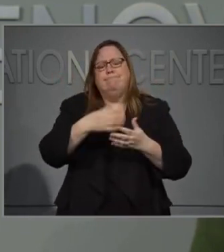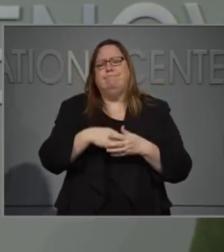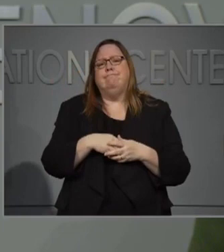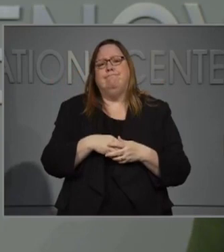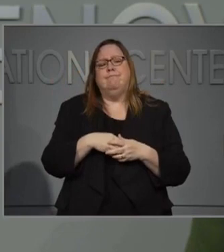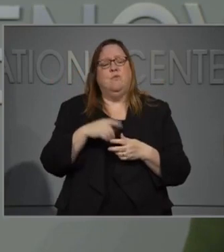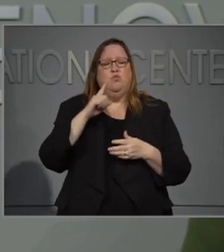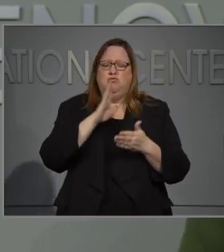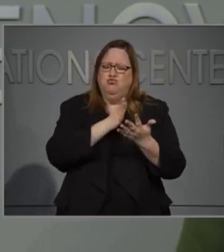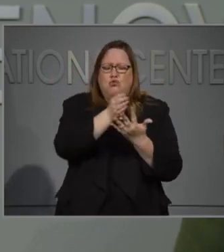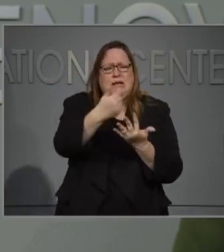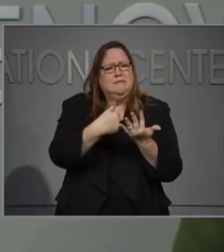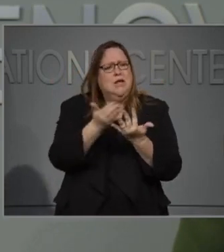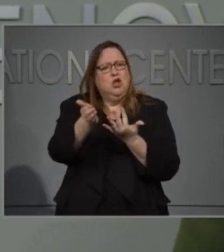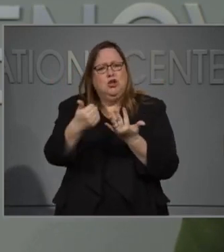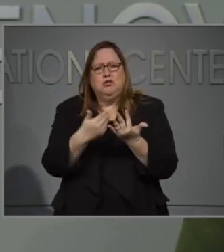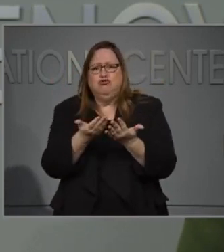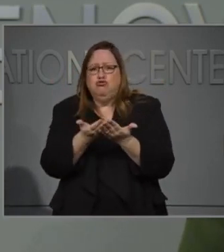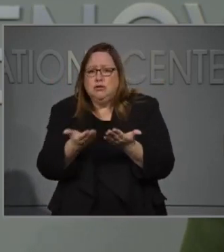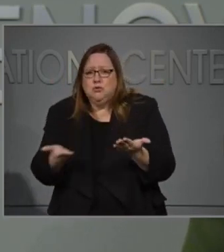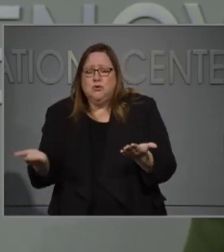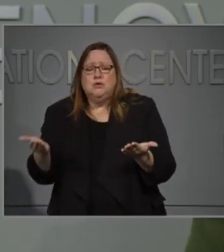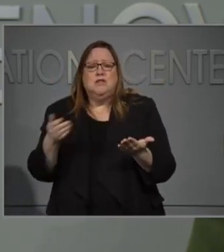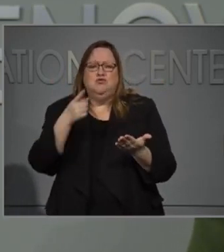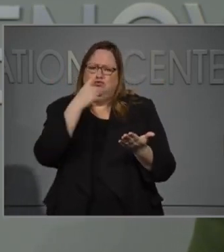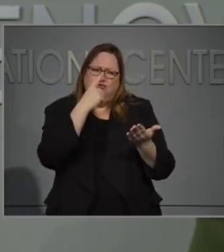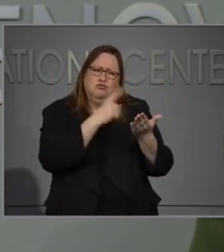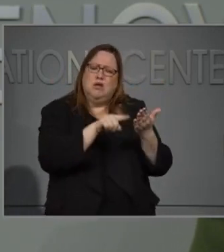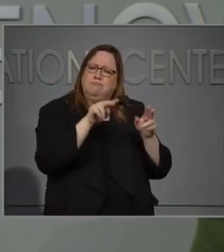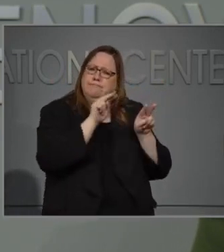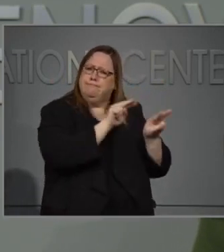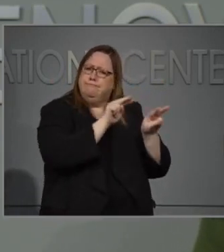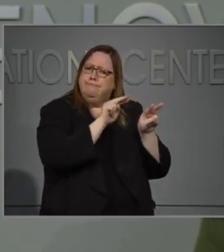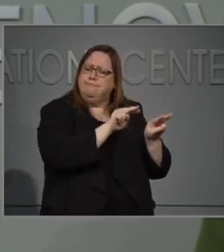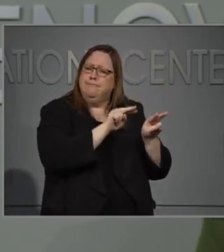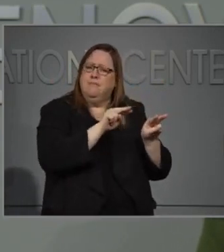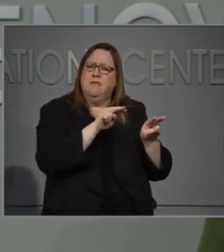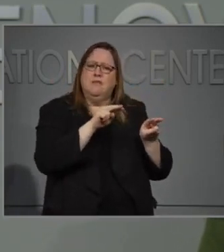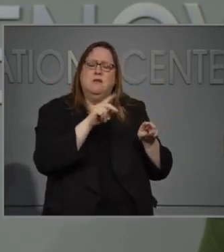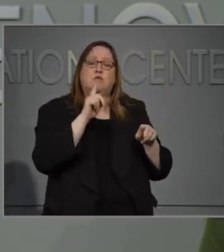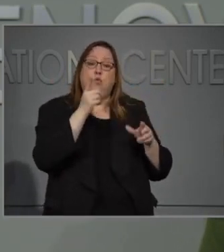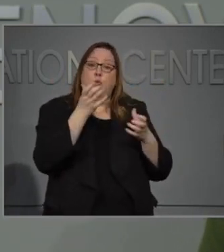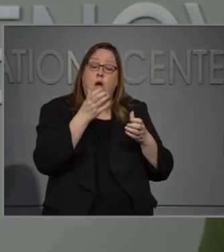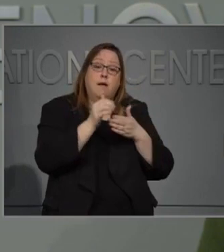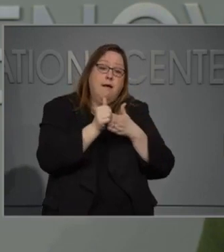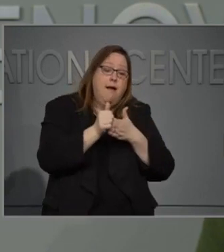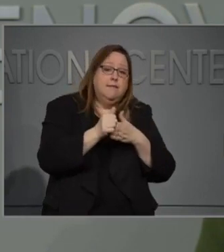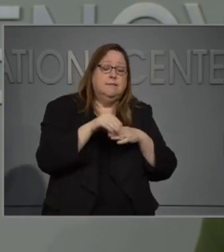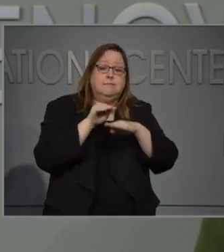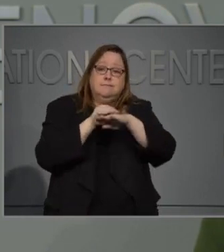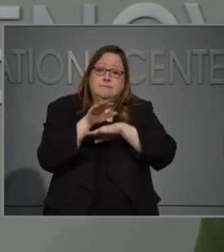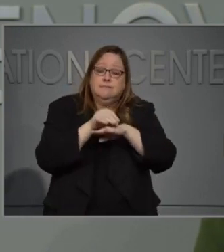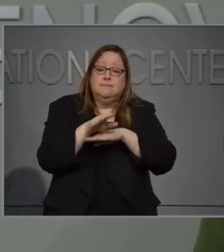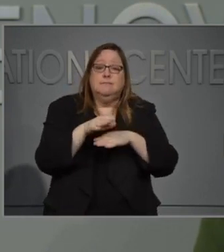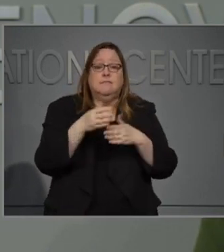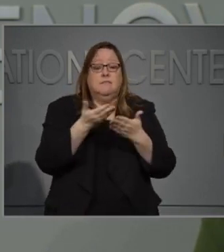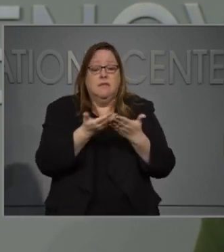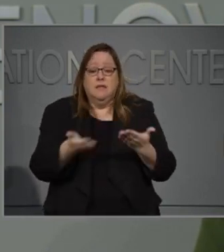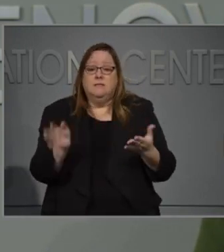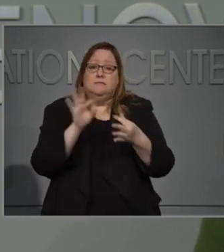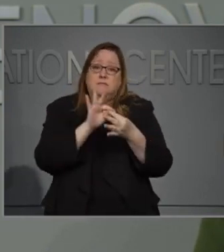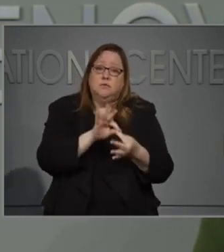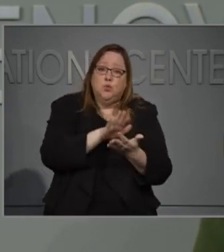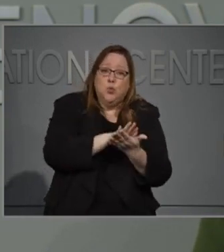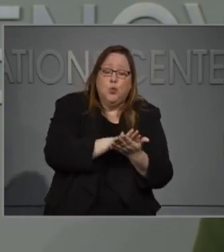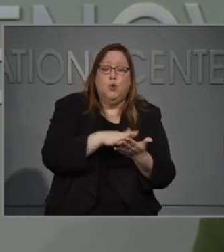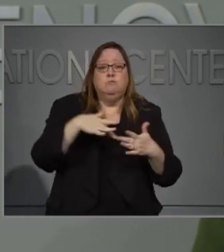public resources that you can check on our website to find specific guidance and materials that we'll have around schools and